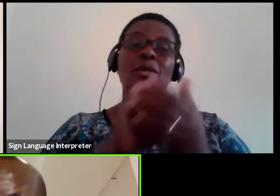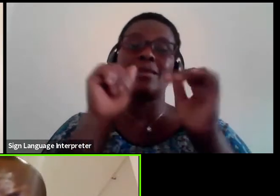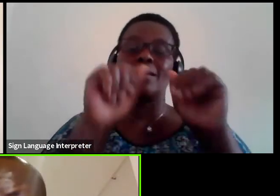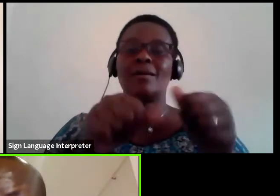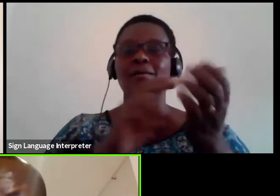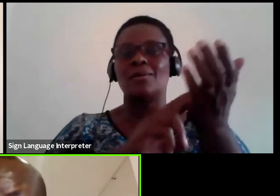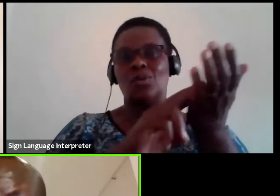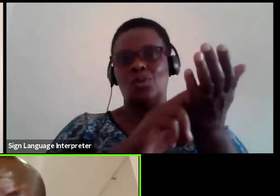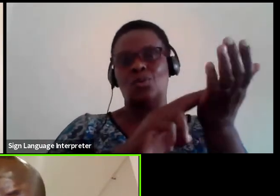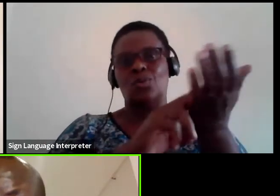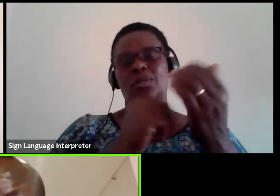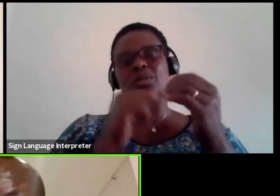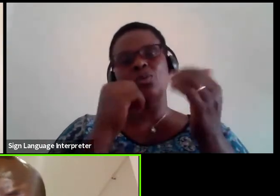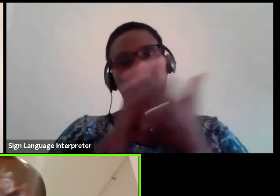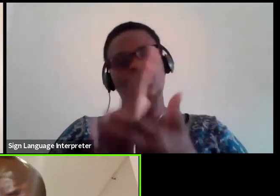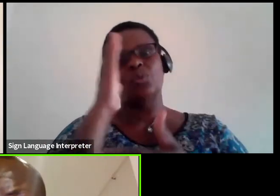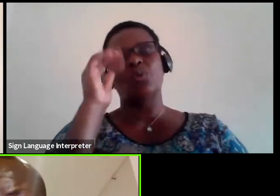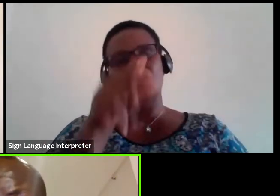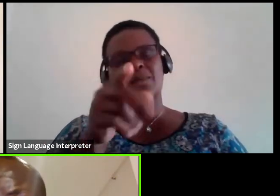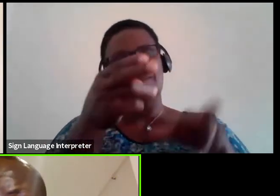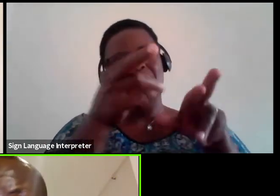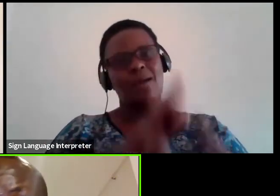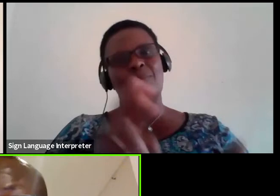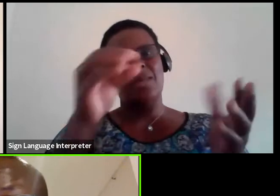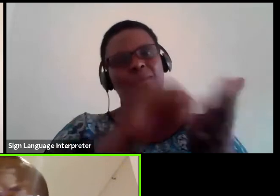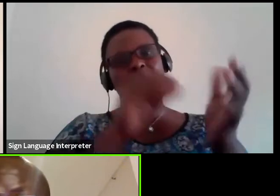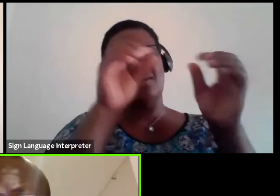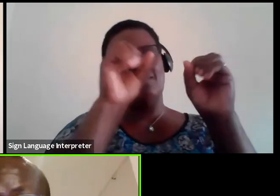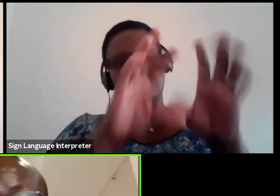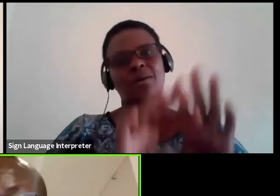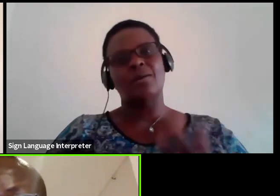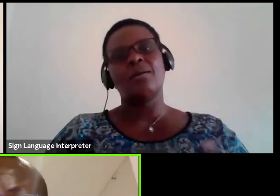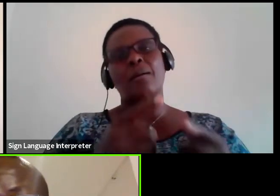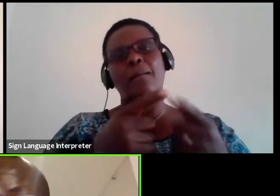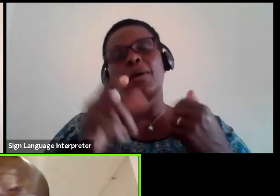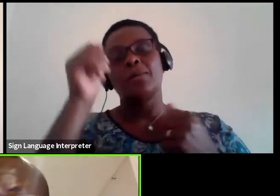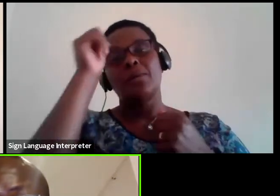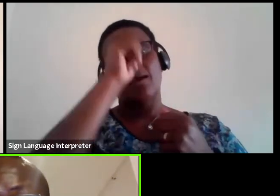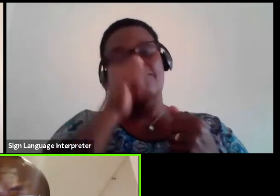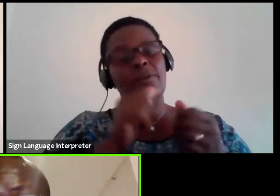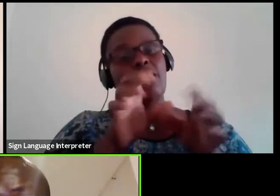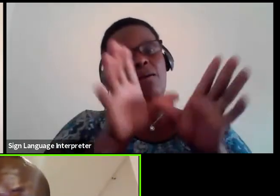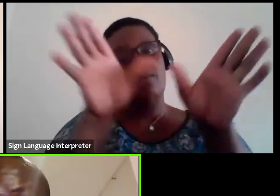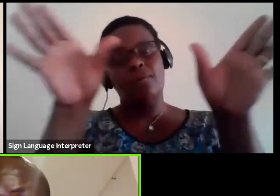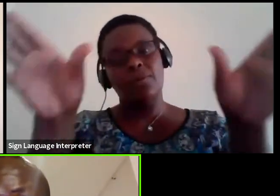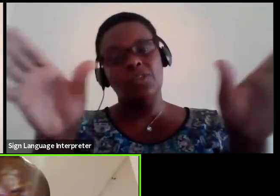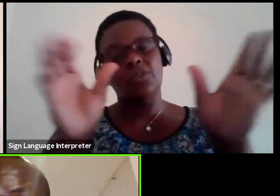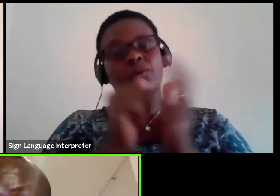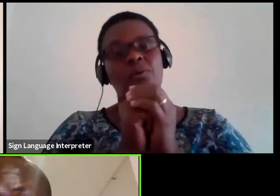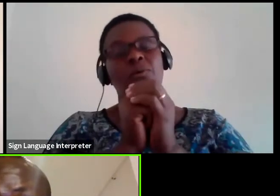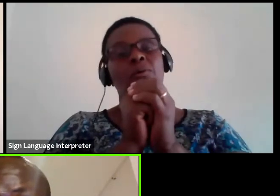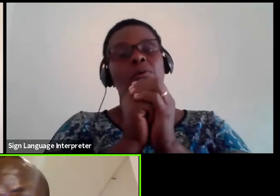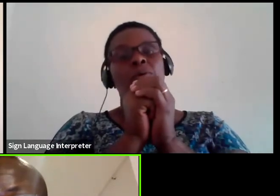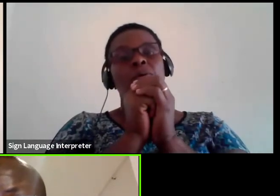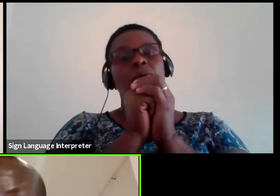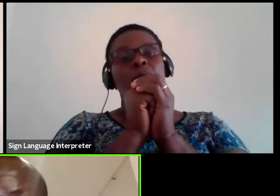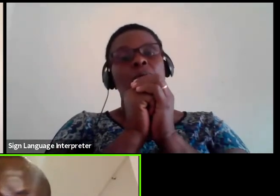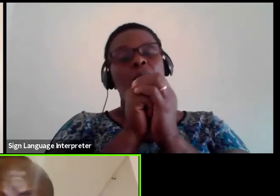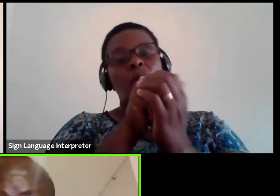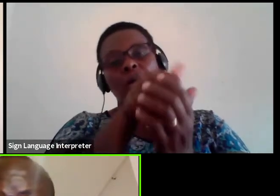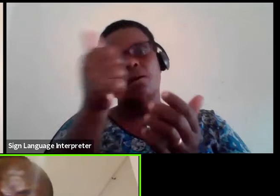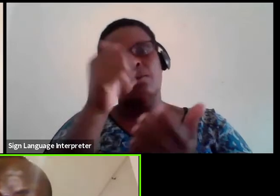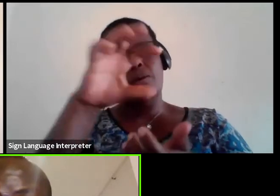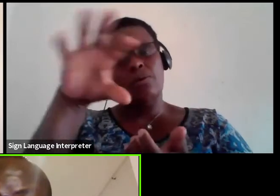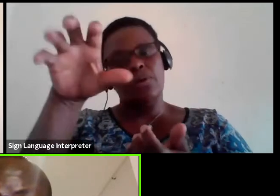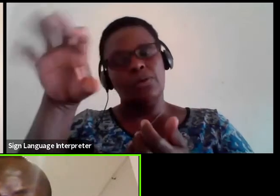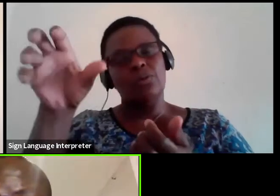happen. At the Africa-wide, and of course, there are other regional economic communities, ECOWAS,